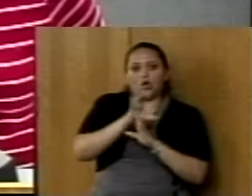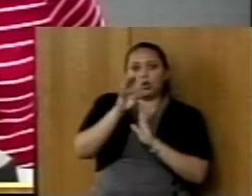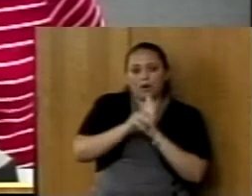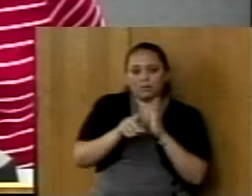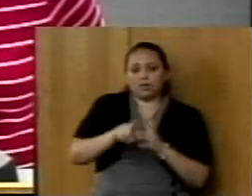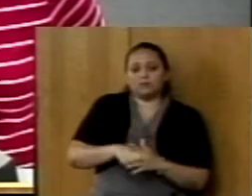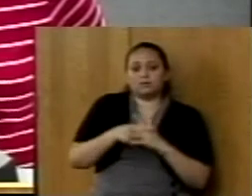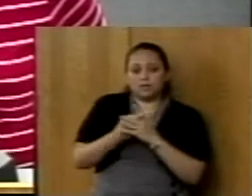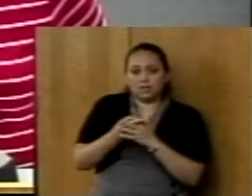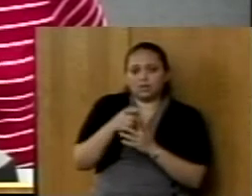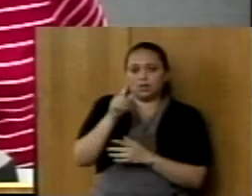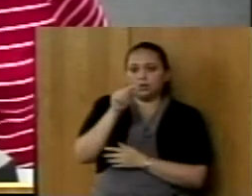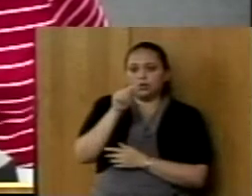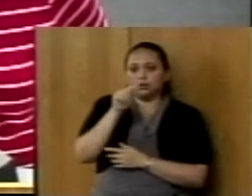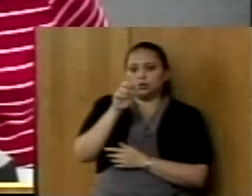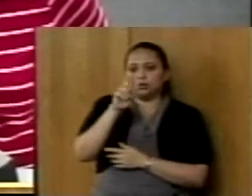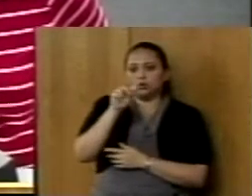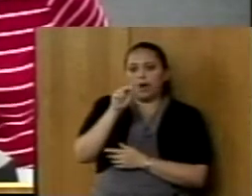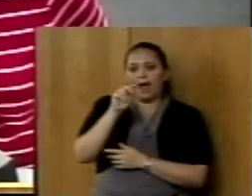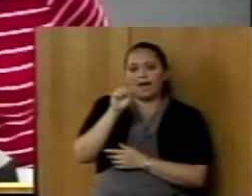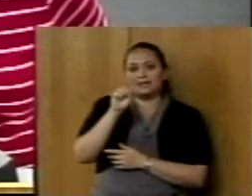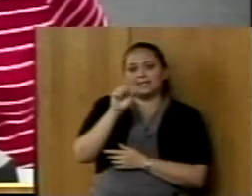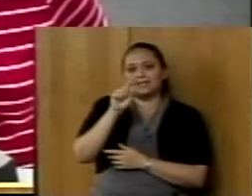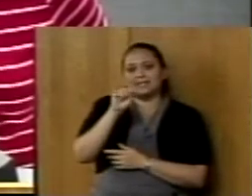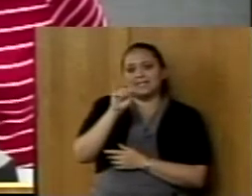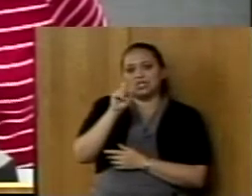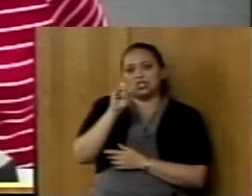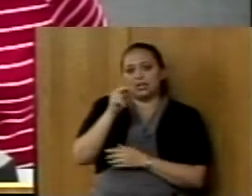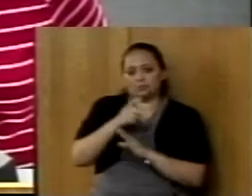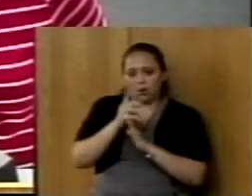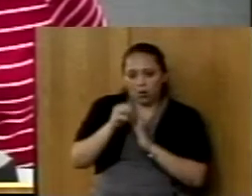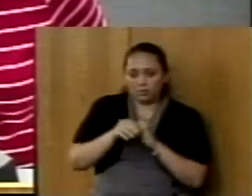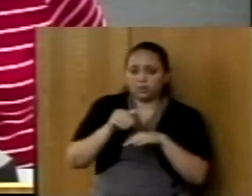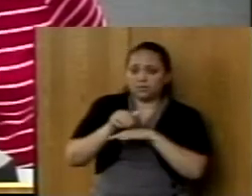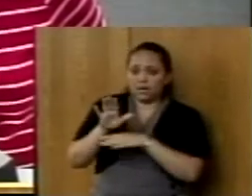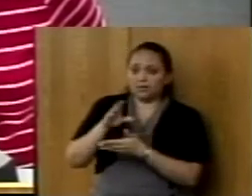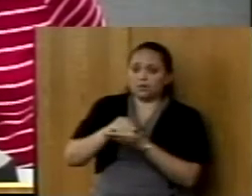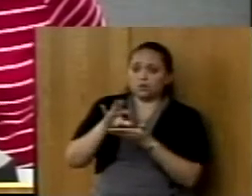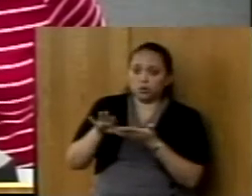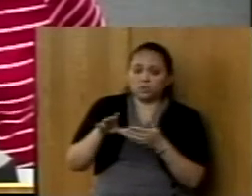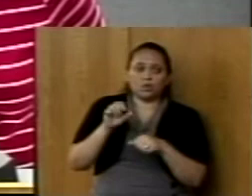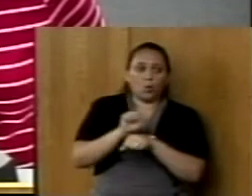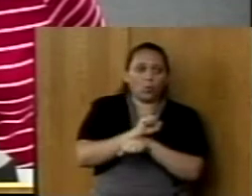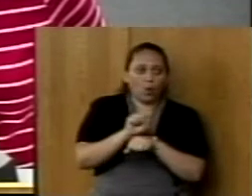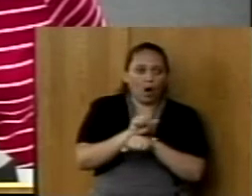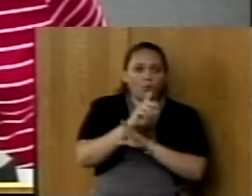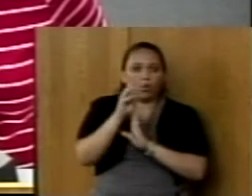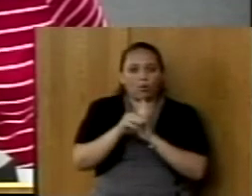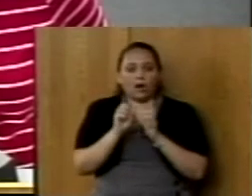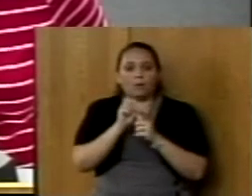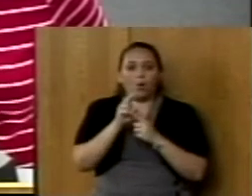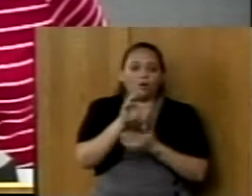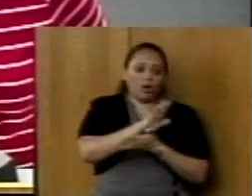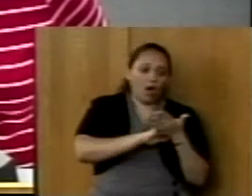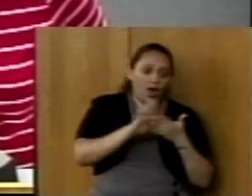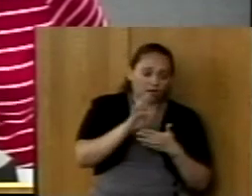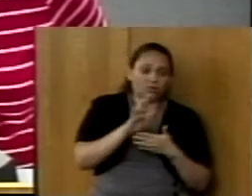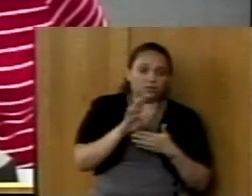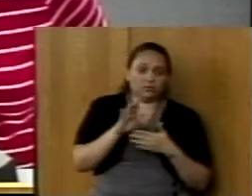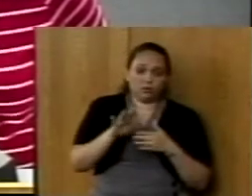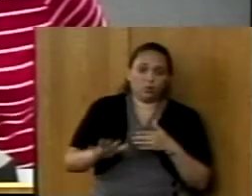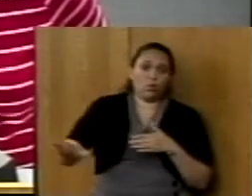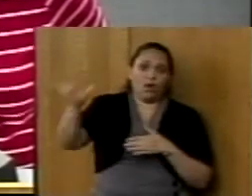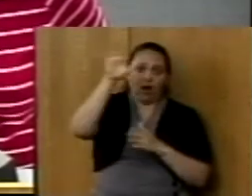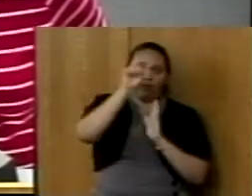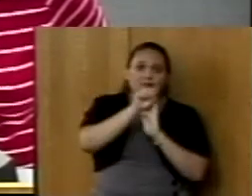transitions program, to send our students out into the workforce or to college. And it's going to be a piloted program throughout the state, and